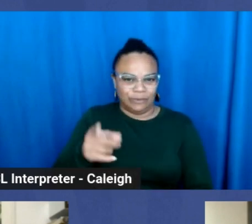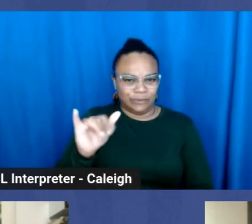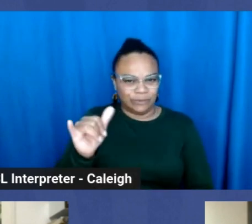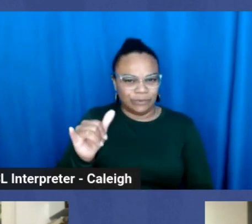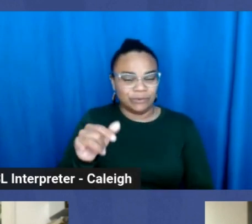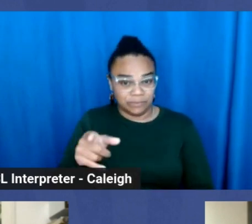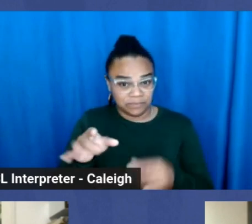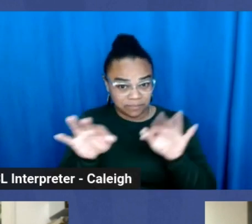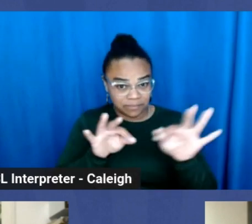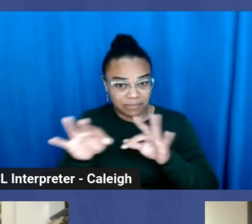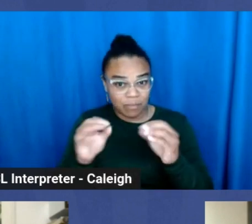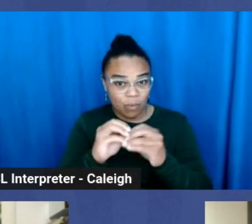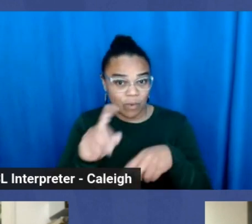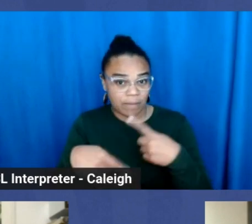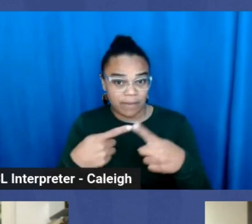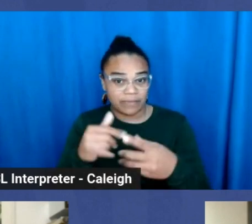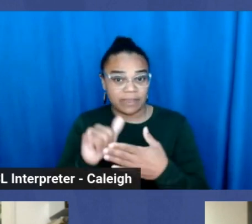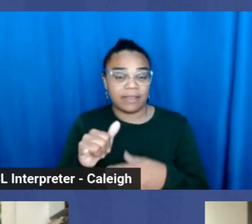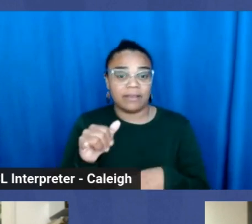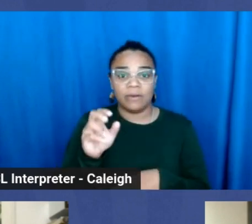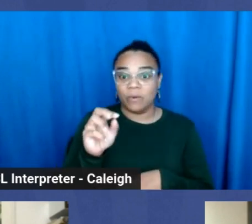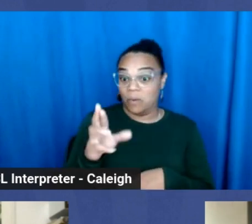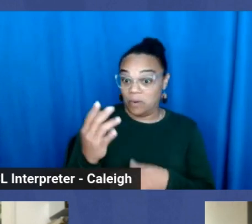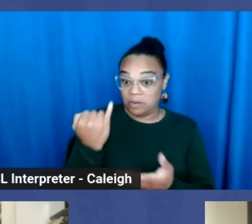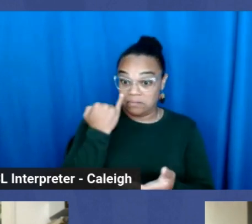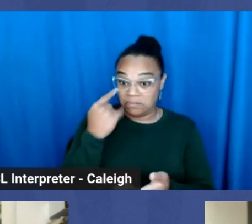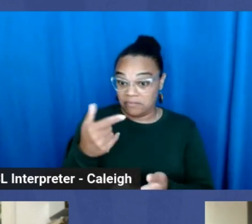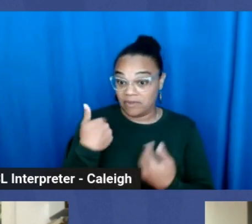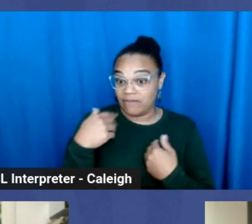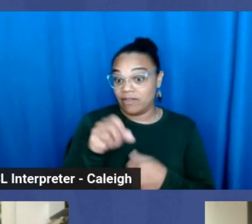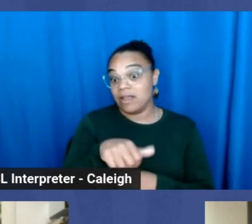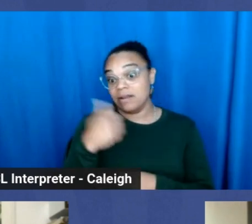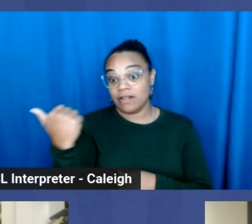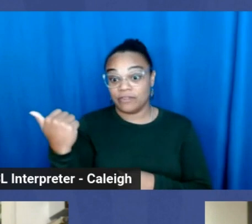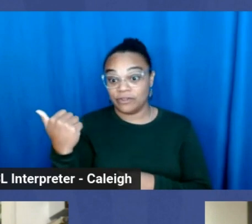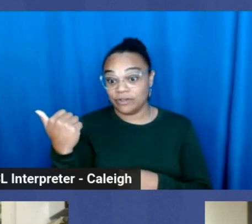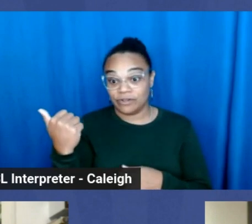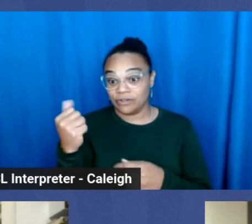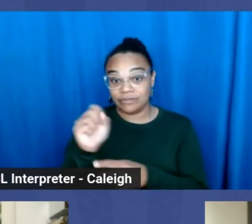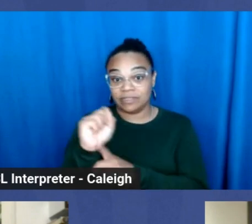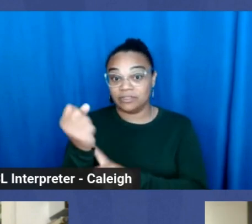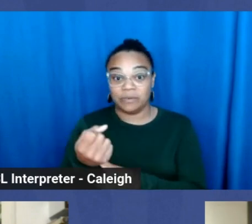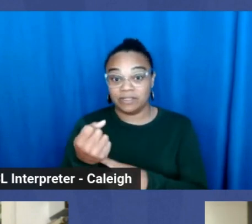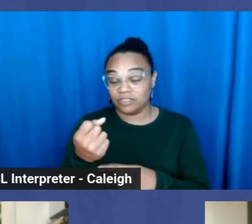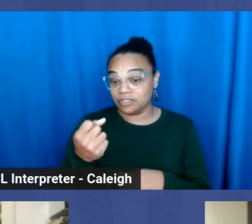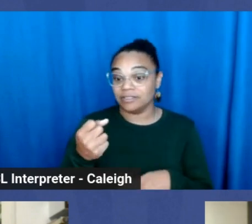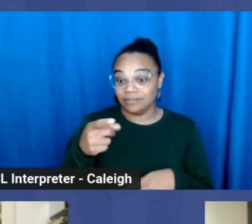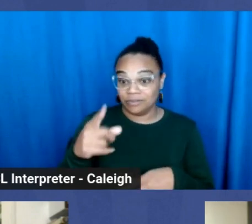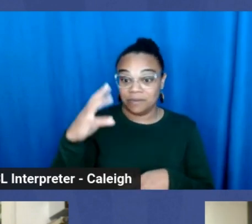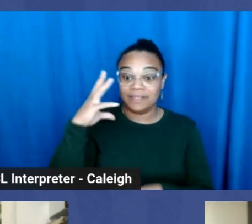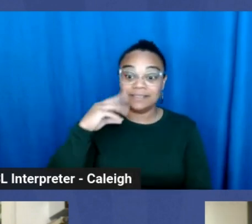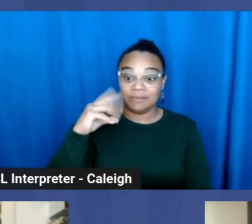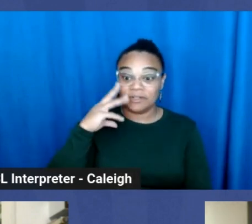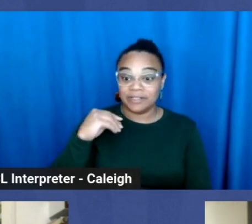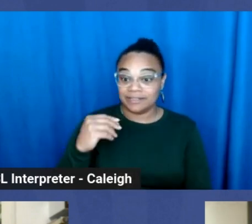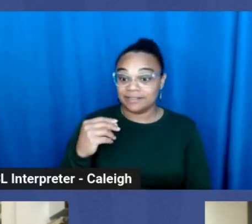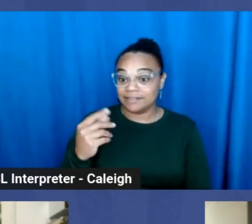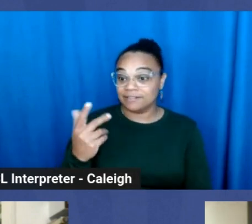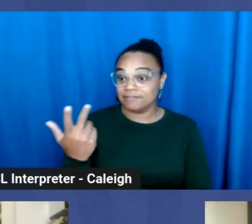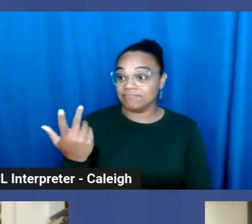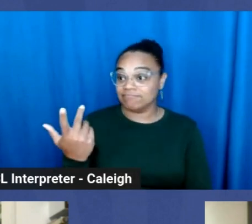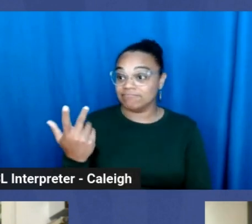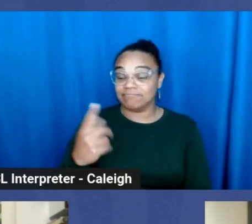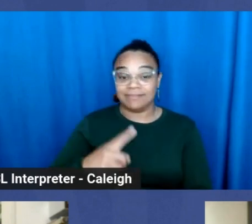bit more about that, or if you have another instance of when you